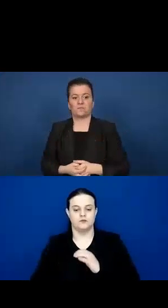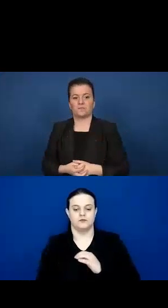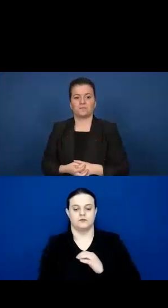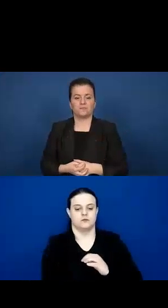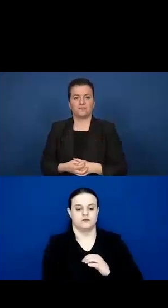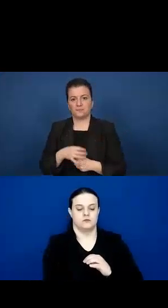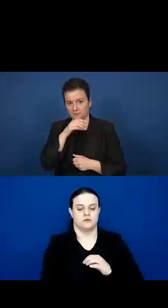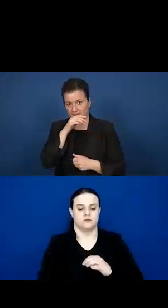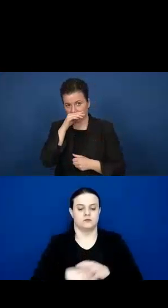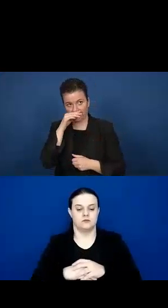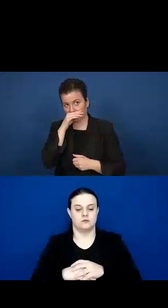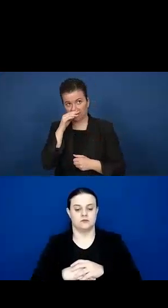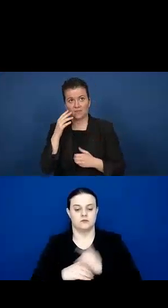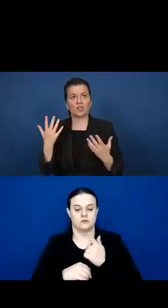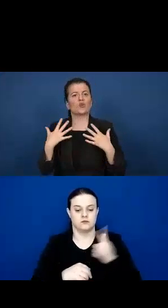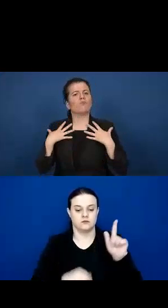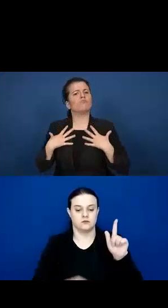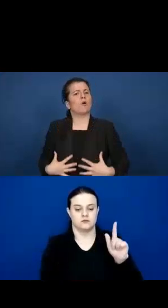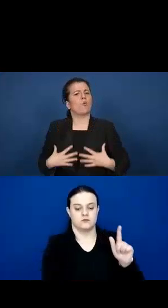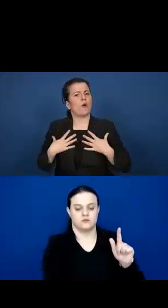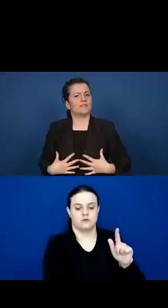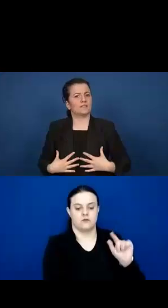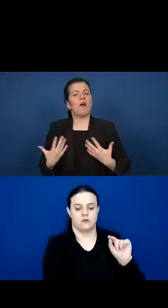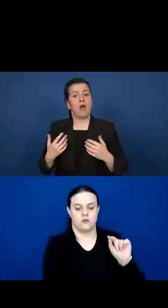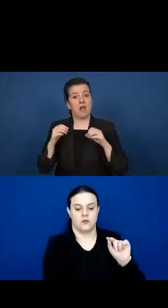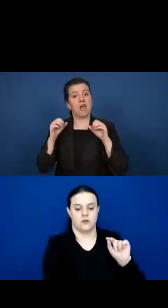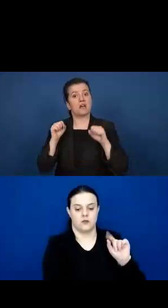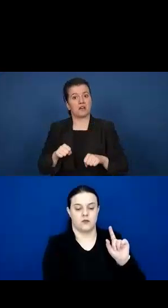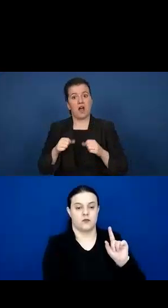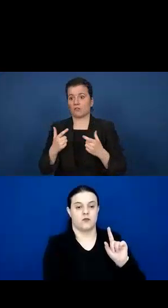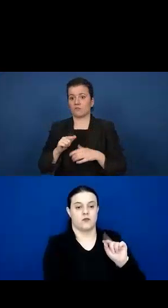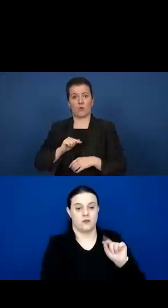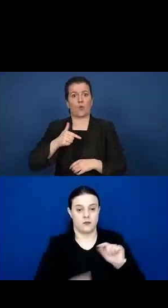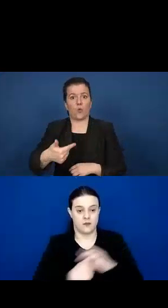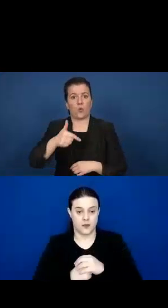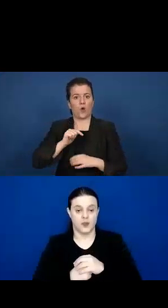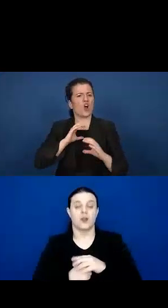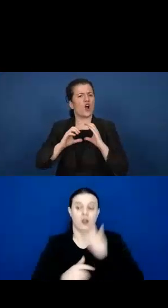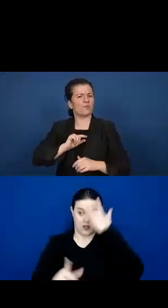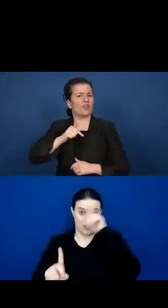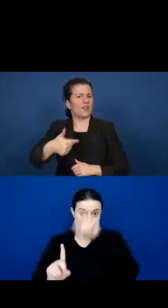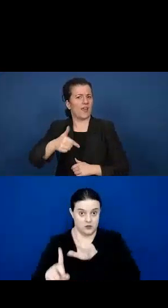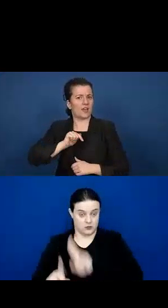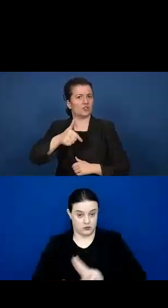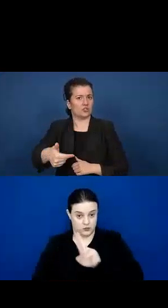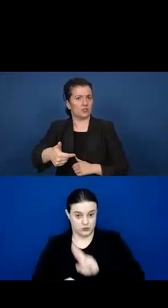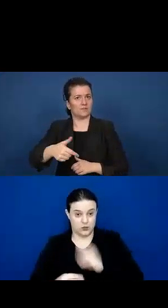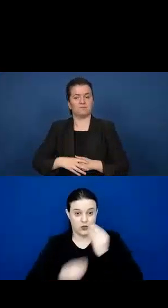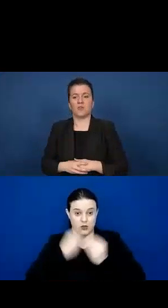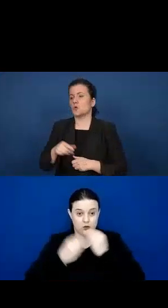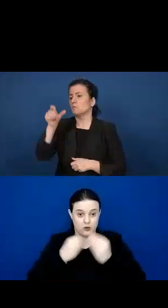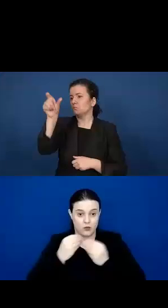By the Haptic Quest, we can simulate two-way communication between the user and the haptic intelligent personalized